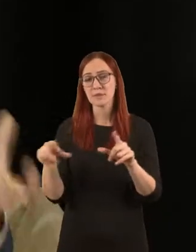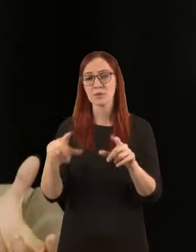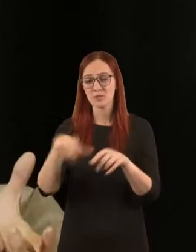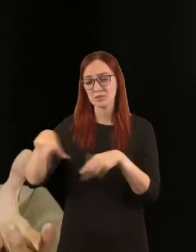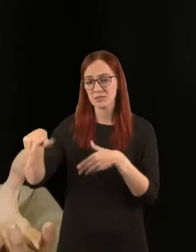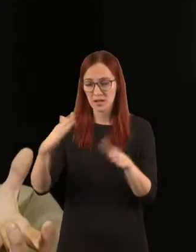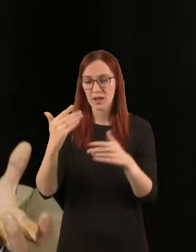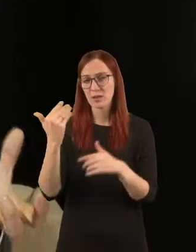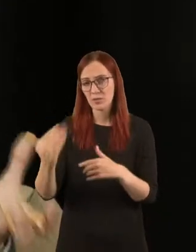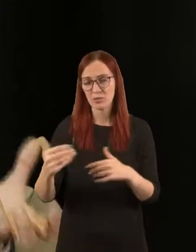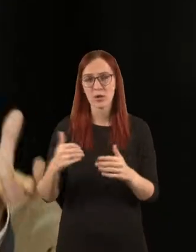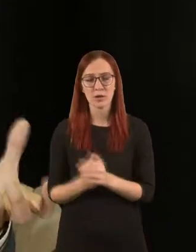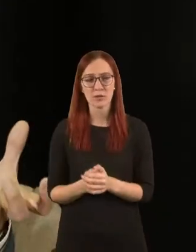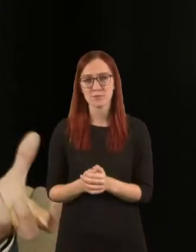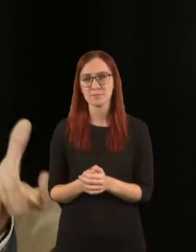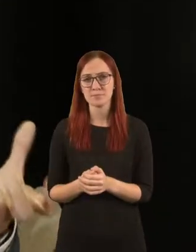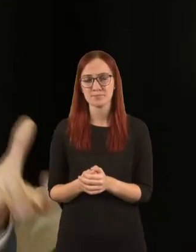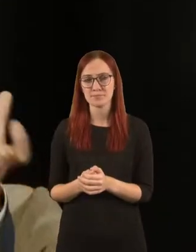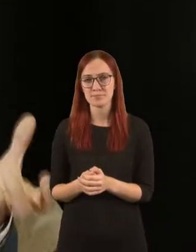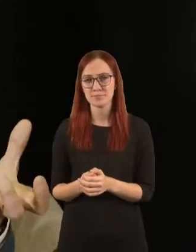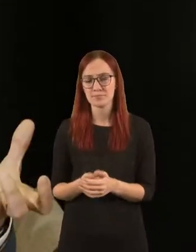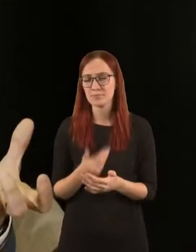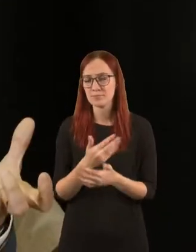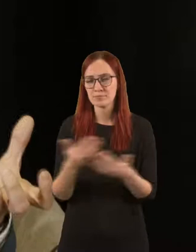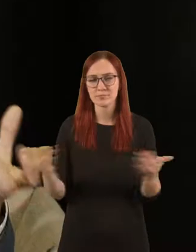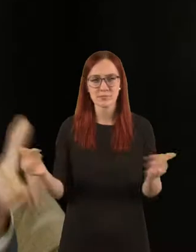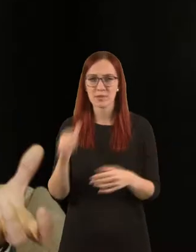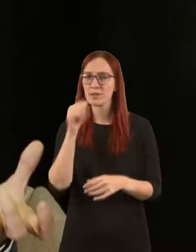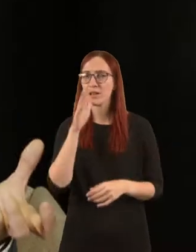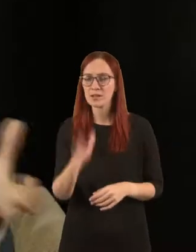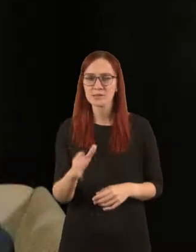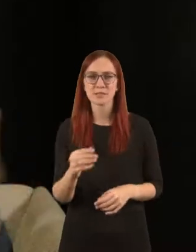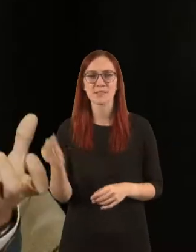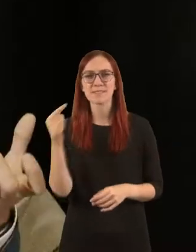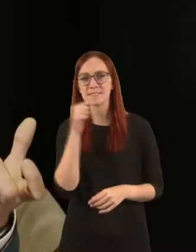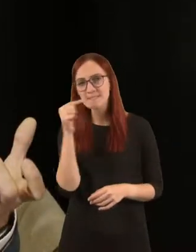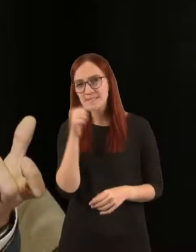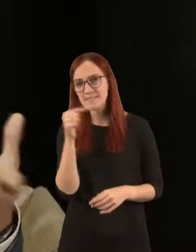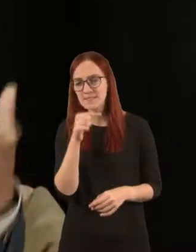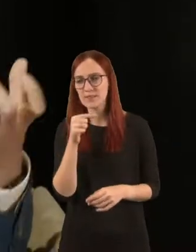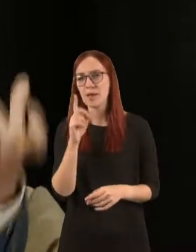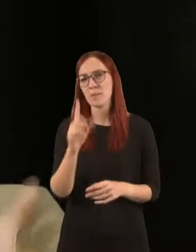to forget the Utena road.